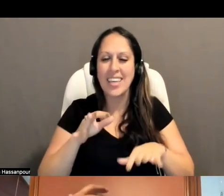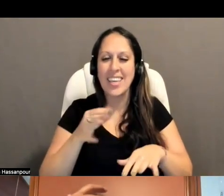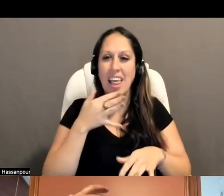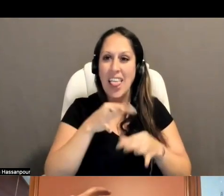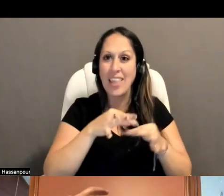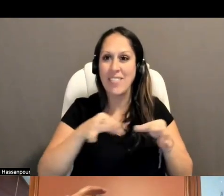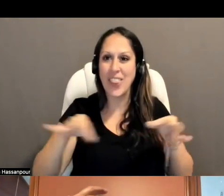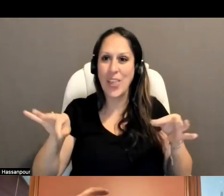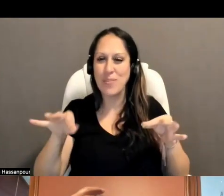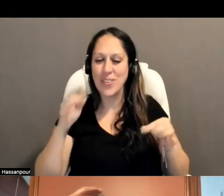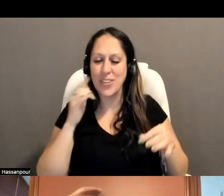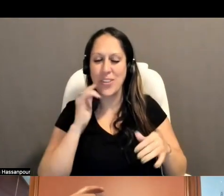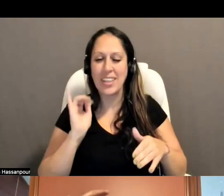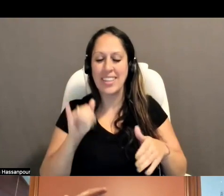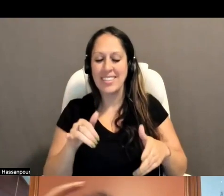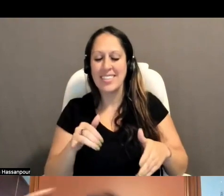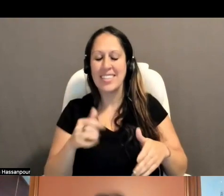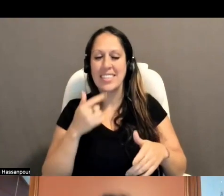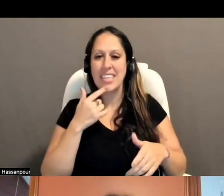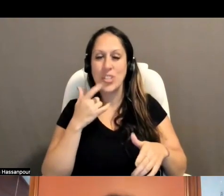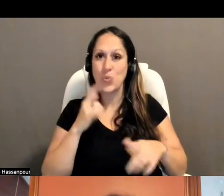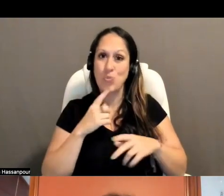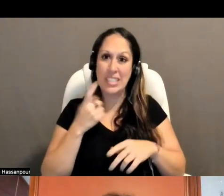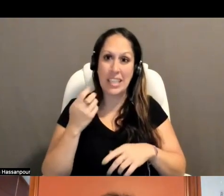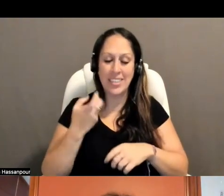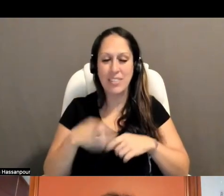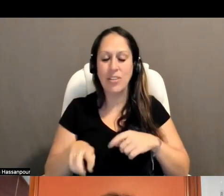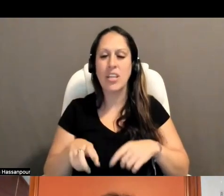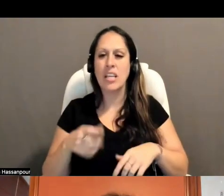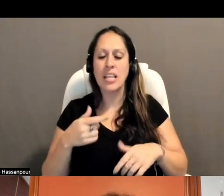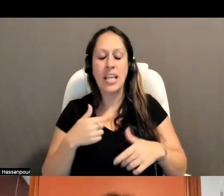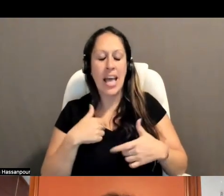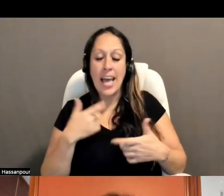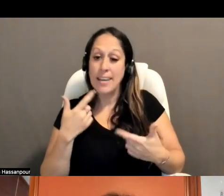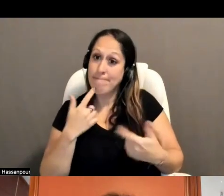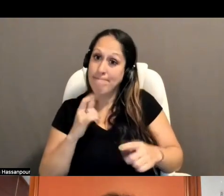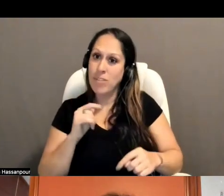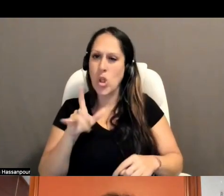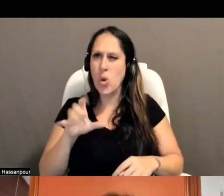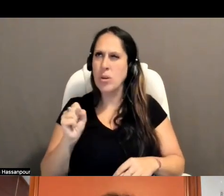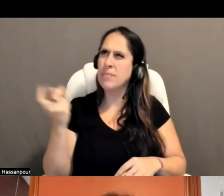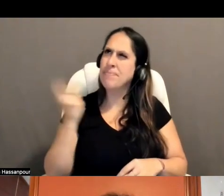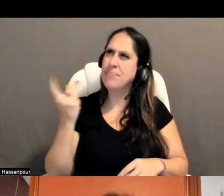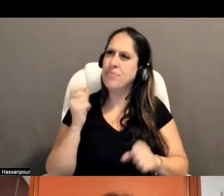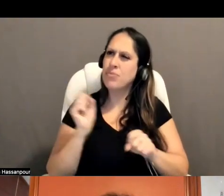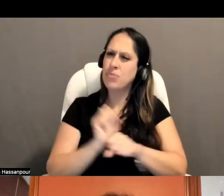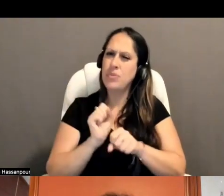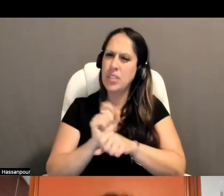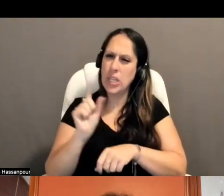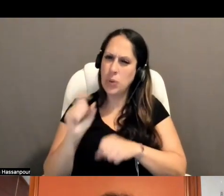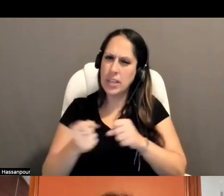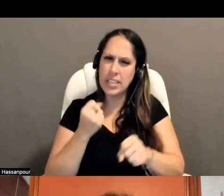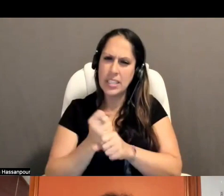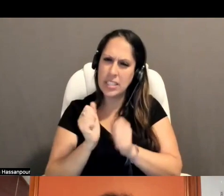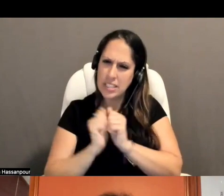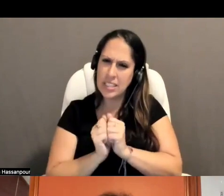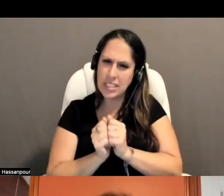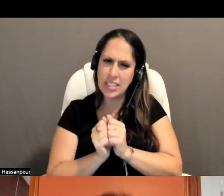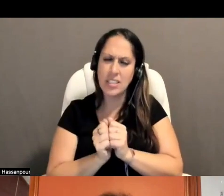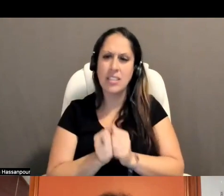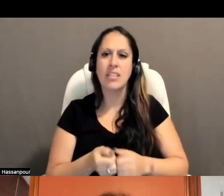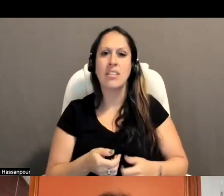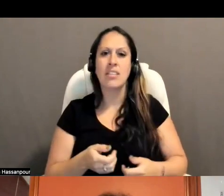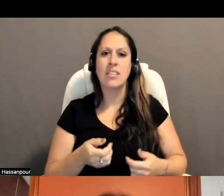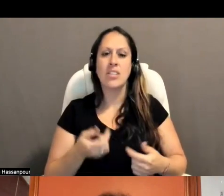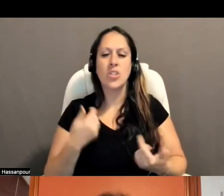pulled it off. And, Lois and I have been working, my goodness, what, 20 years together doing this. So